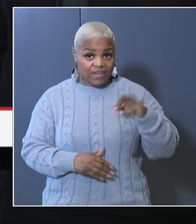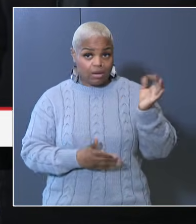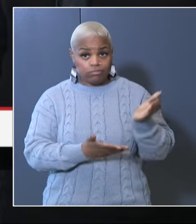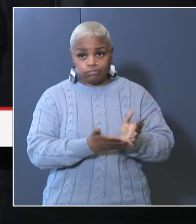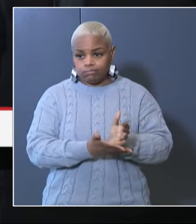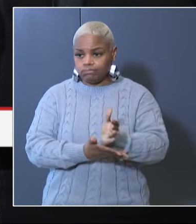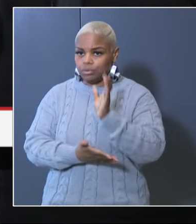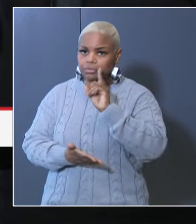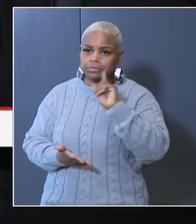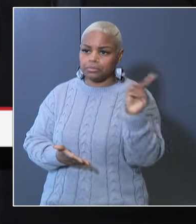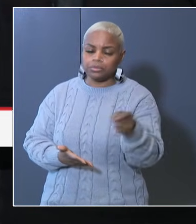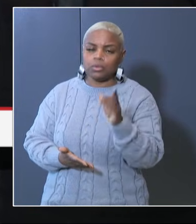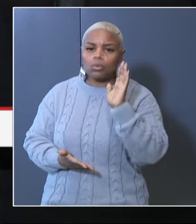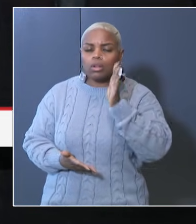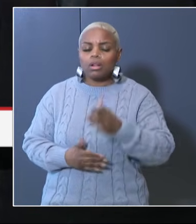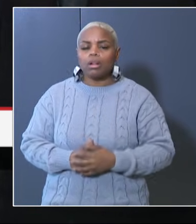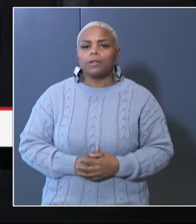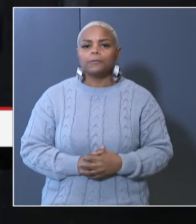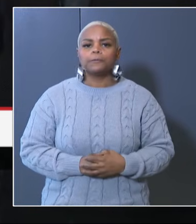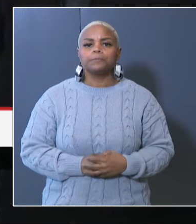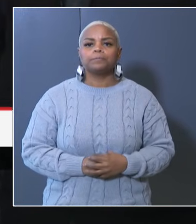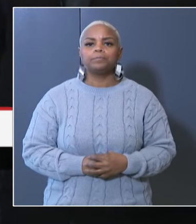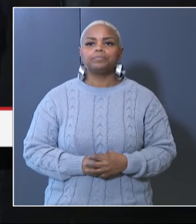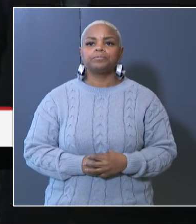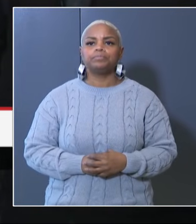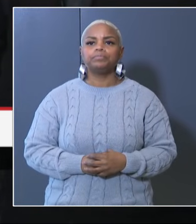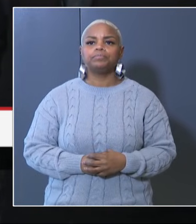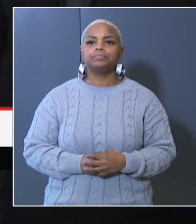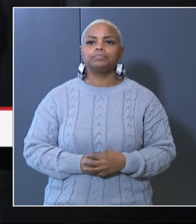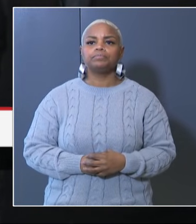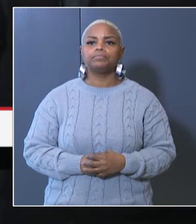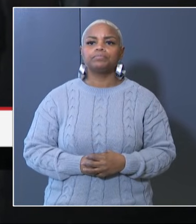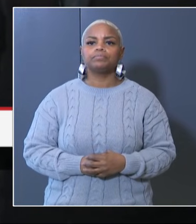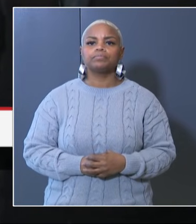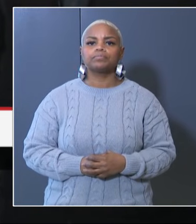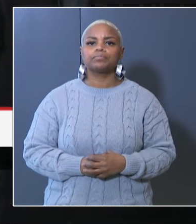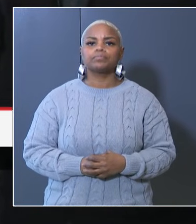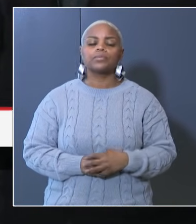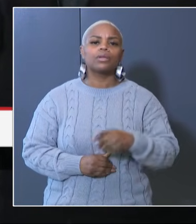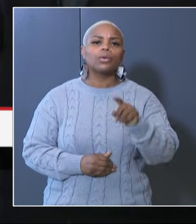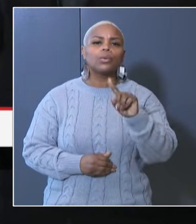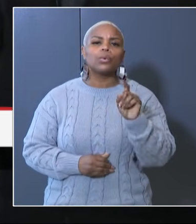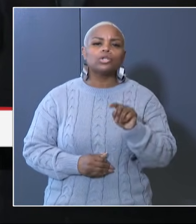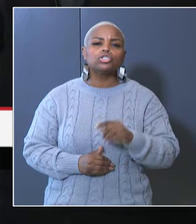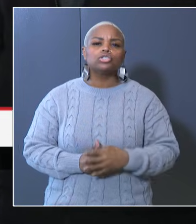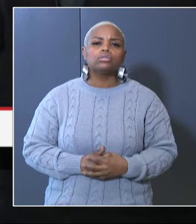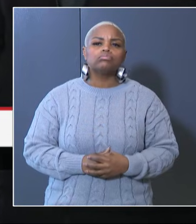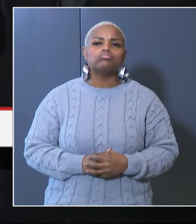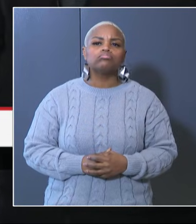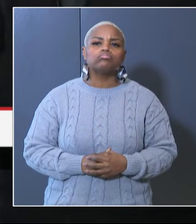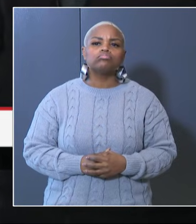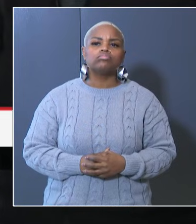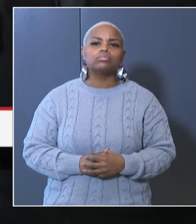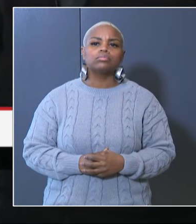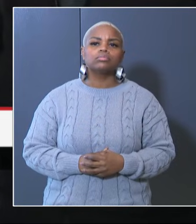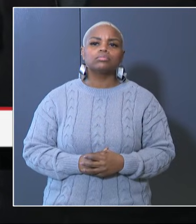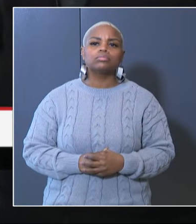other topic. Yep. Congress seems to be moving relatively quickly on a disapproval resolution that